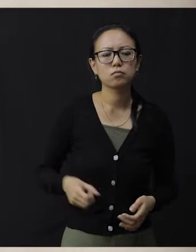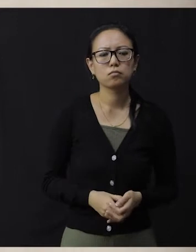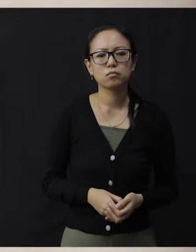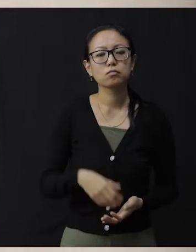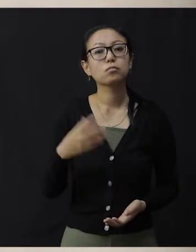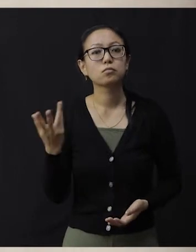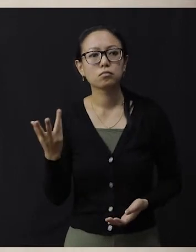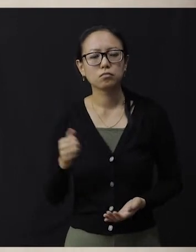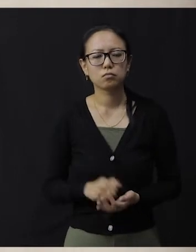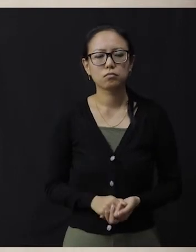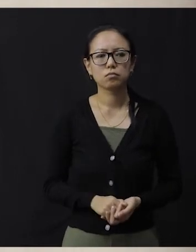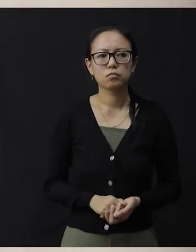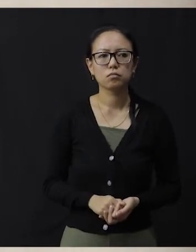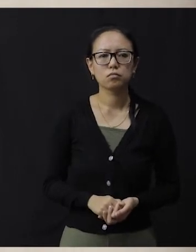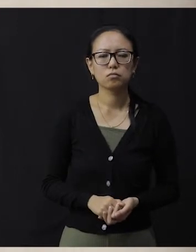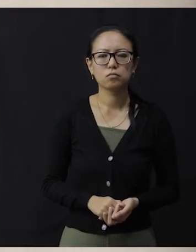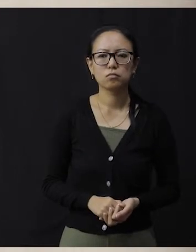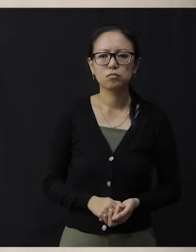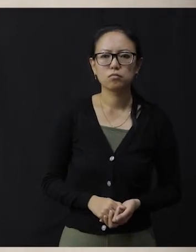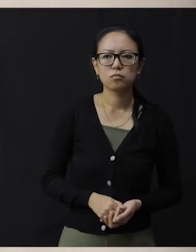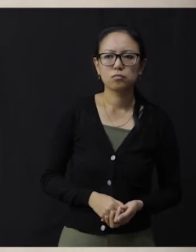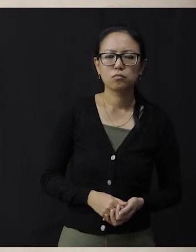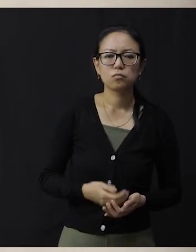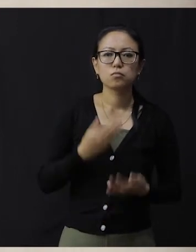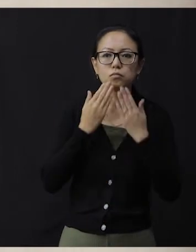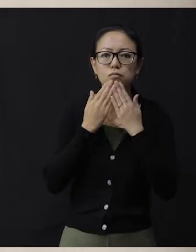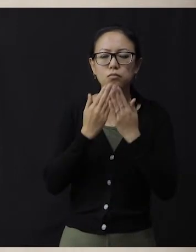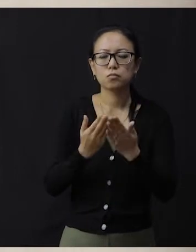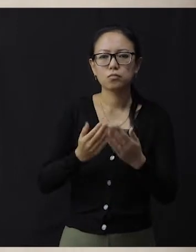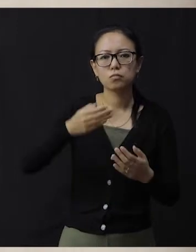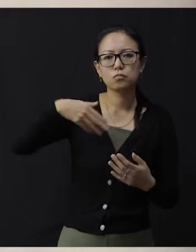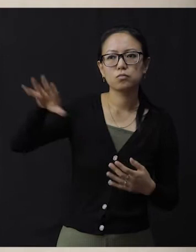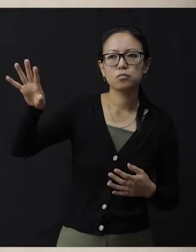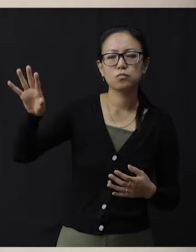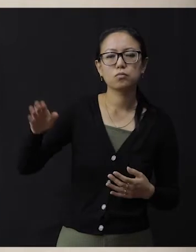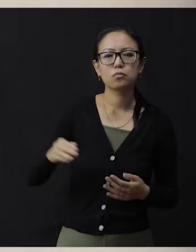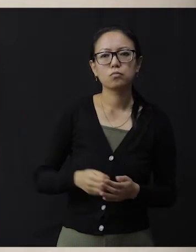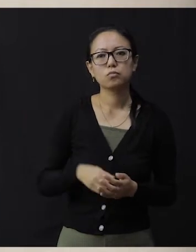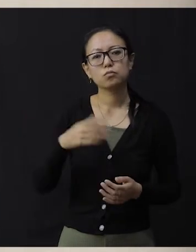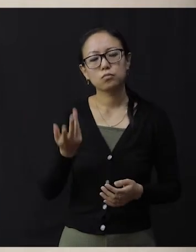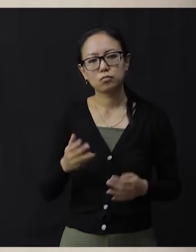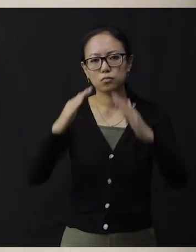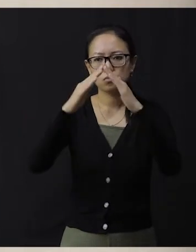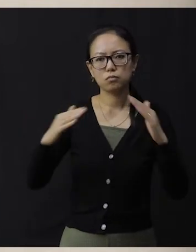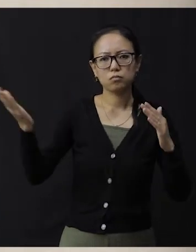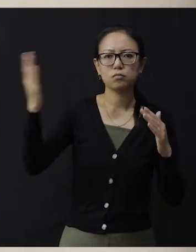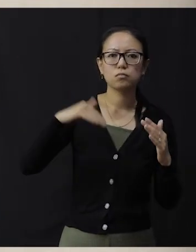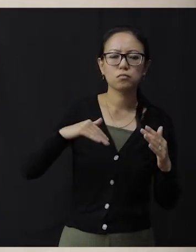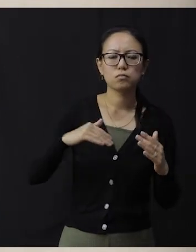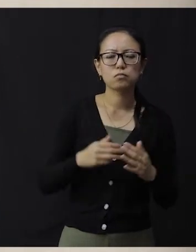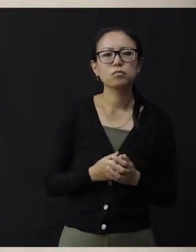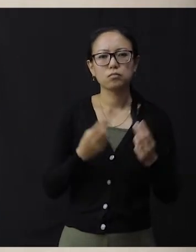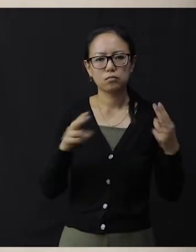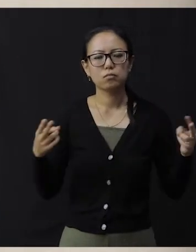We used to come to school or we used to go to different places with the help of different means of transport. Yes